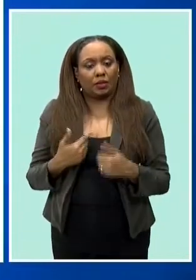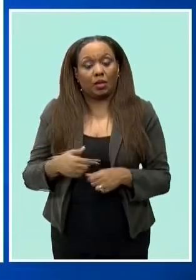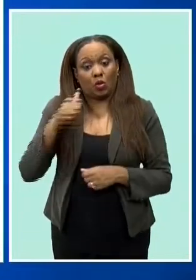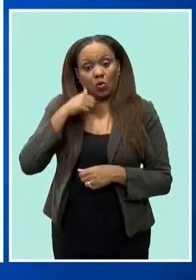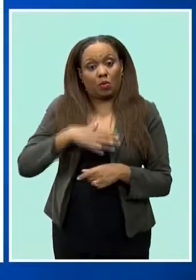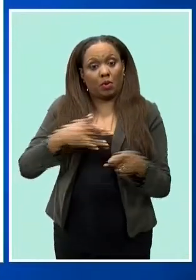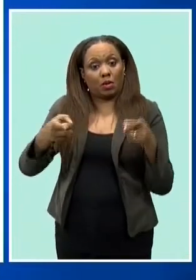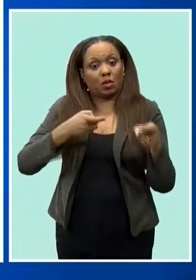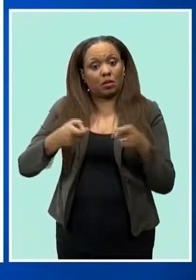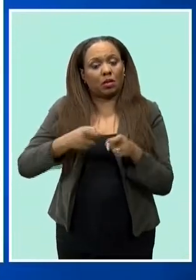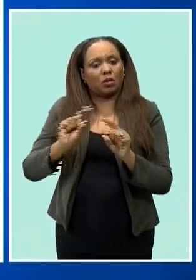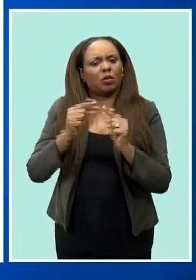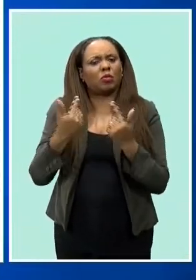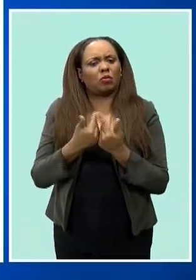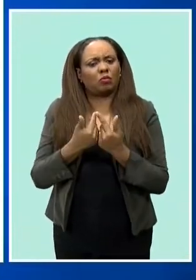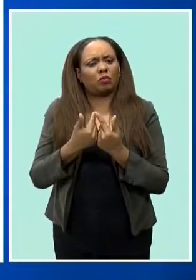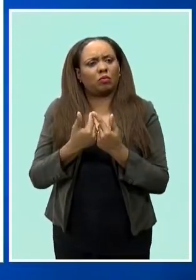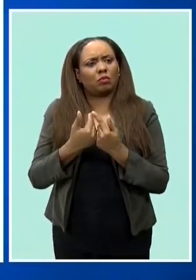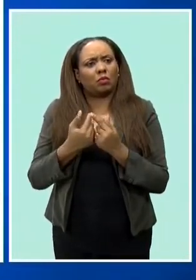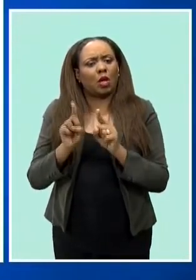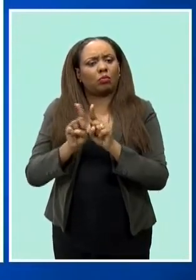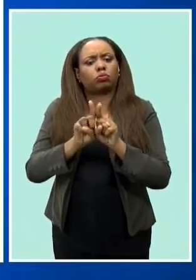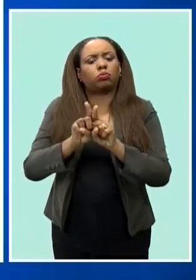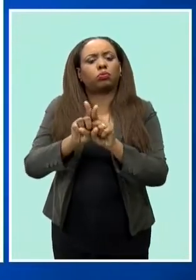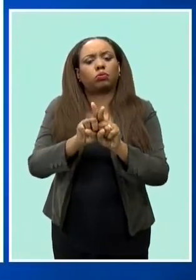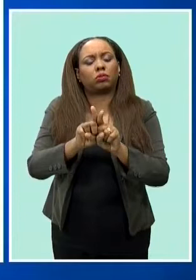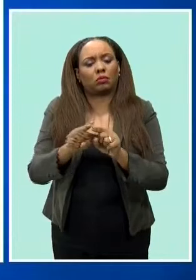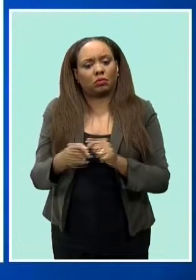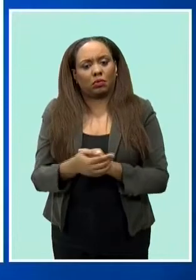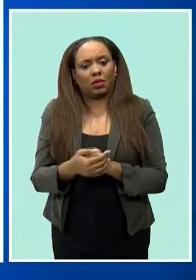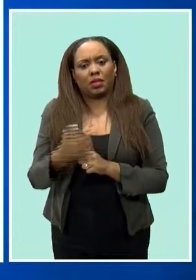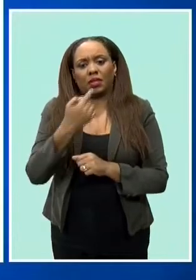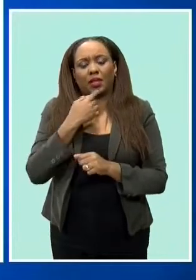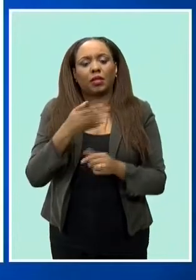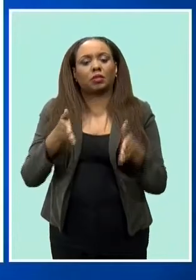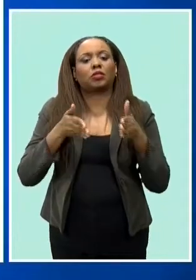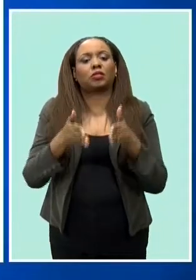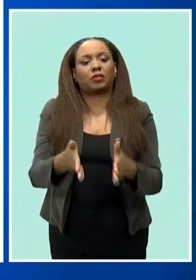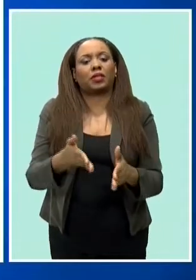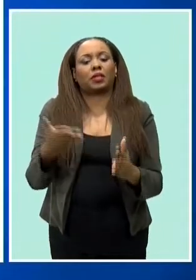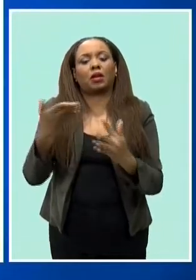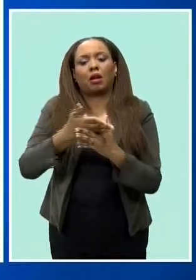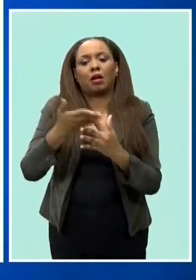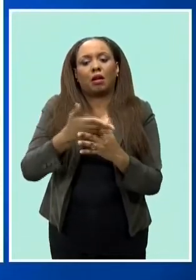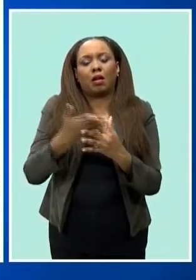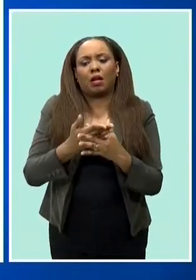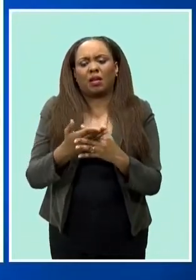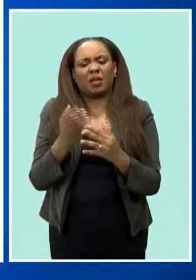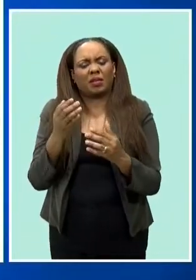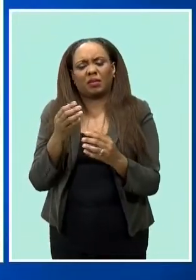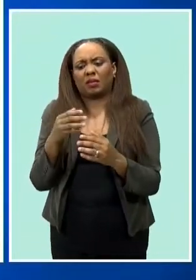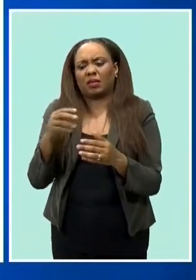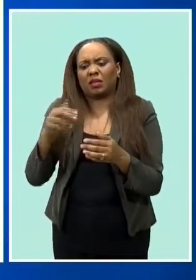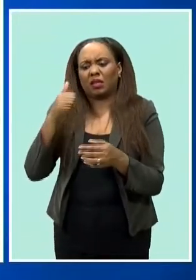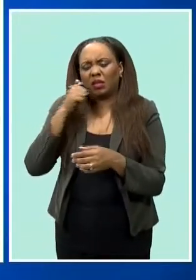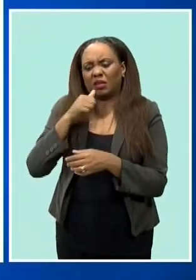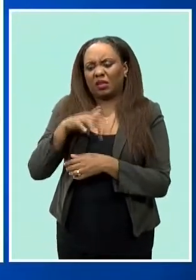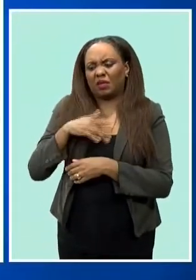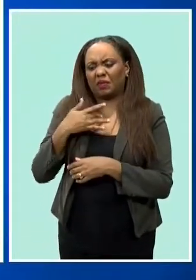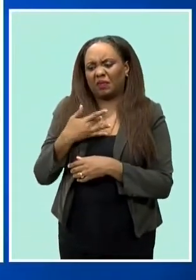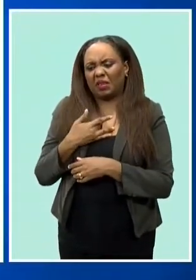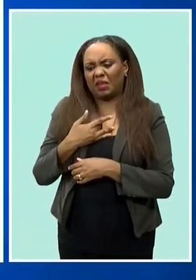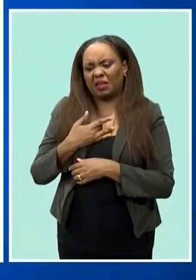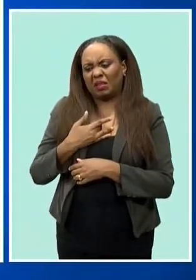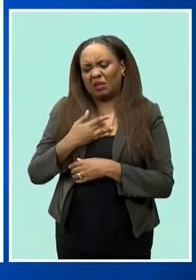group, told the newsroom in an interview on Tuesday that street harassment reduces a young woman's self-confidence. Because I don't think